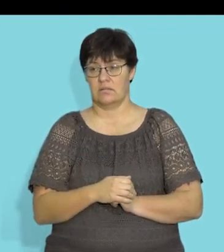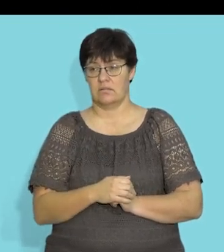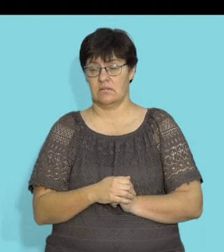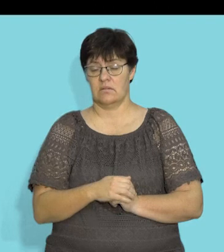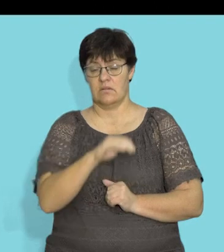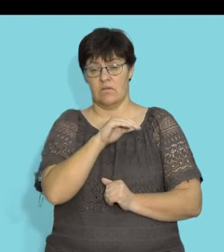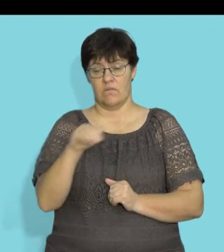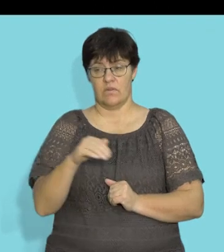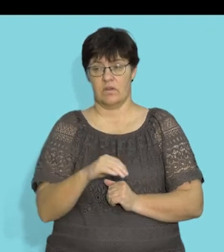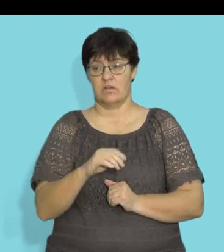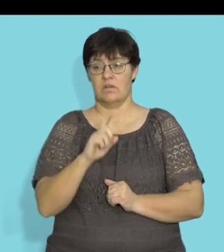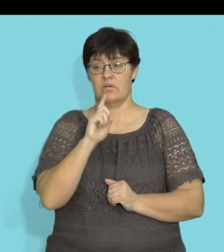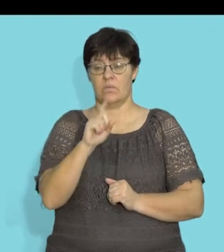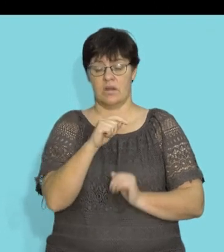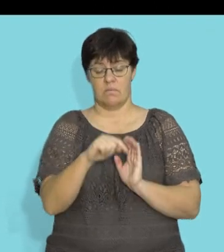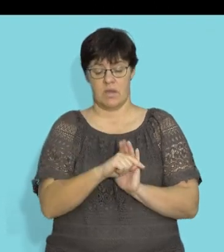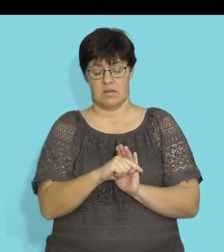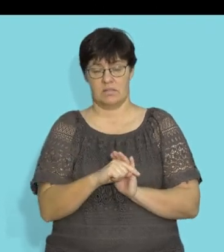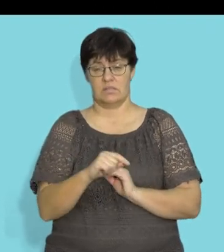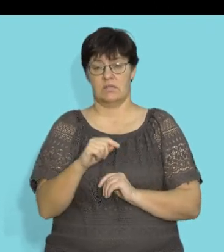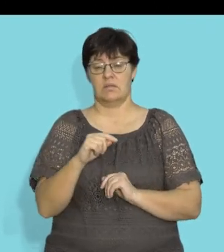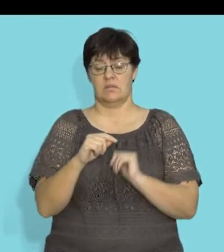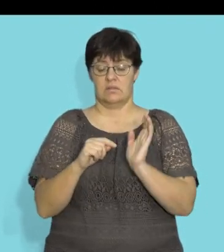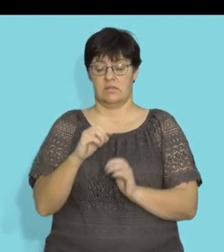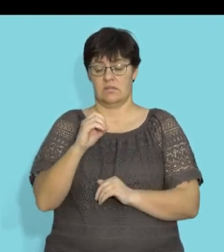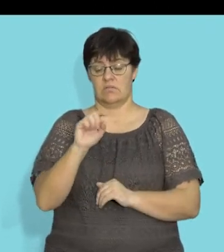0,8 over 1 minus